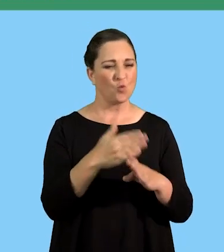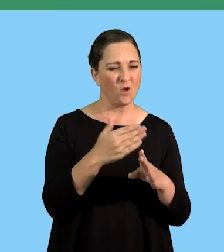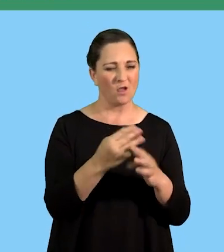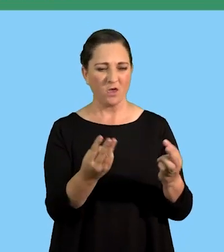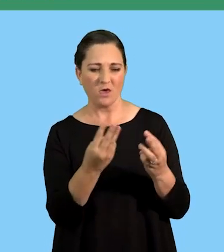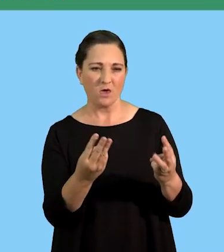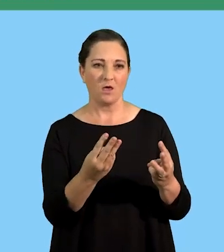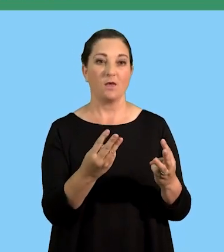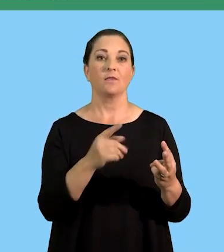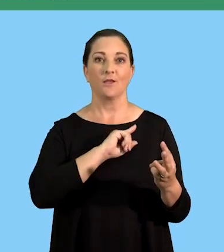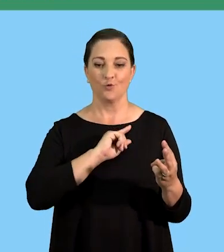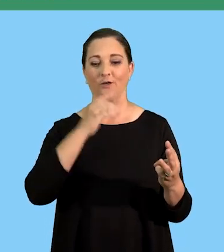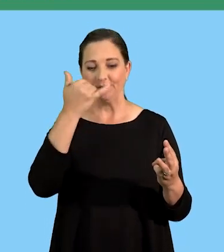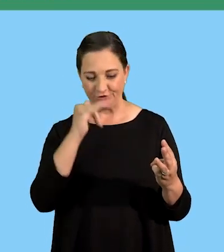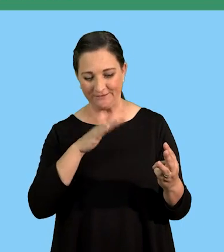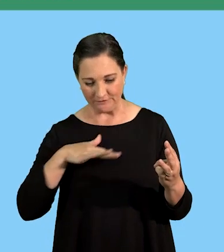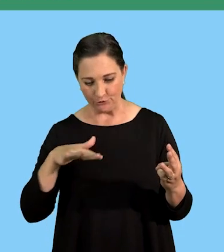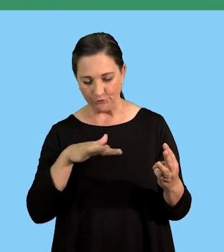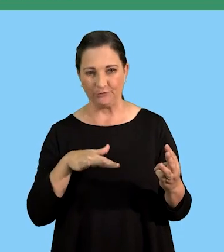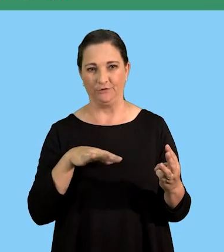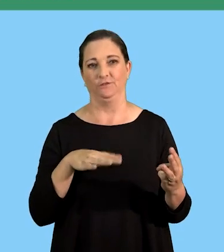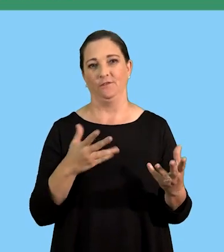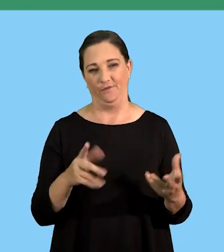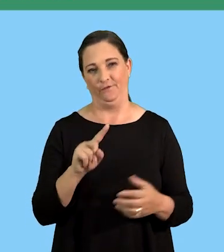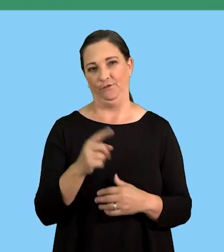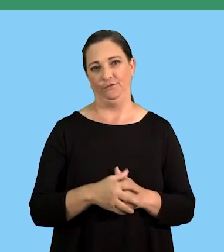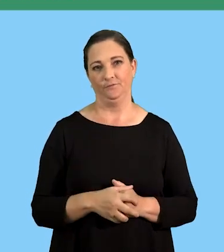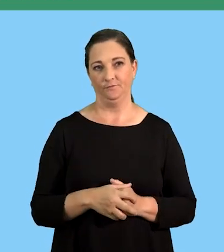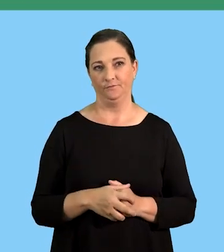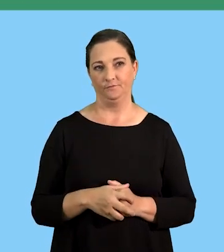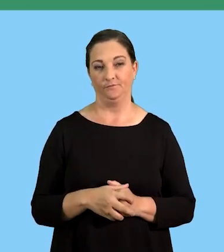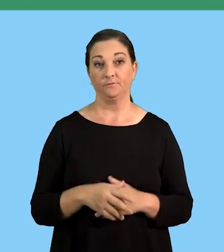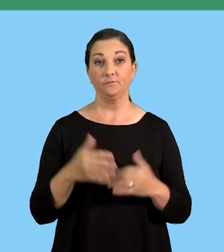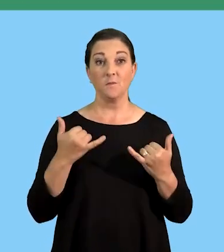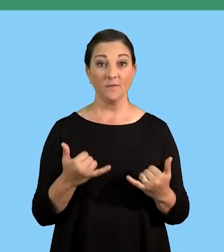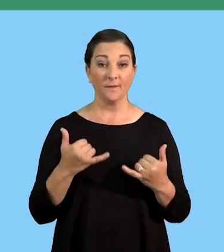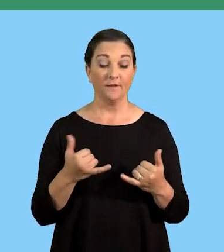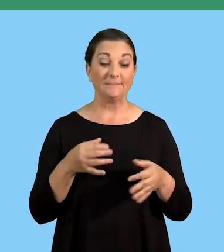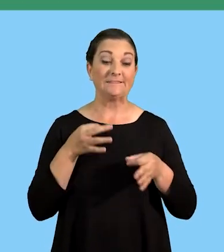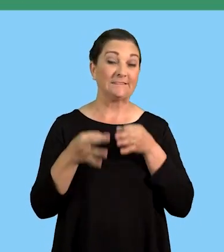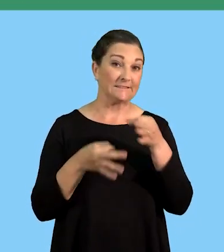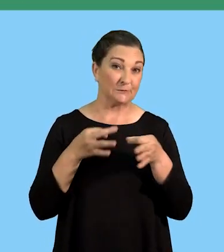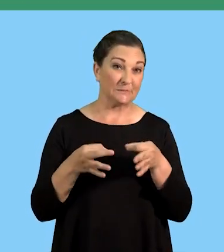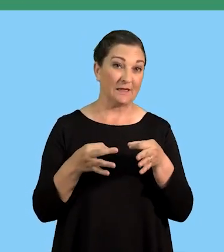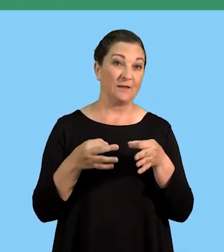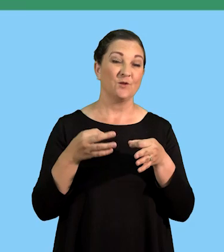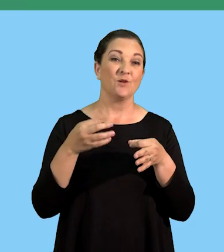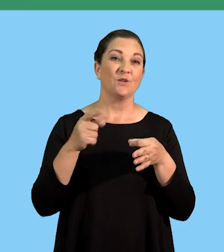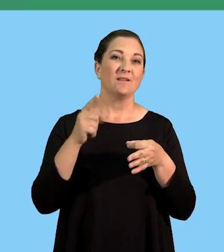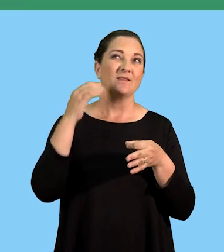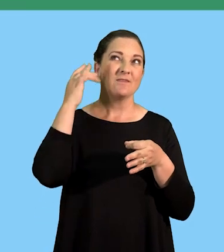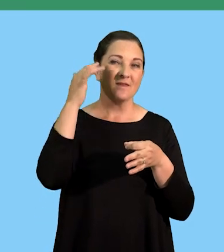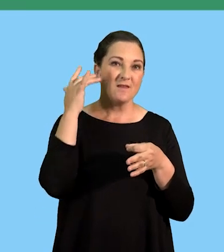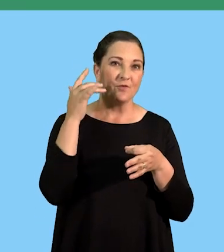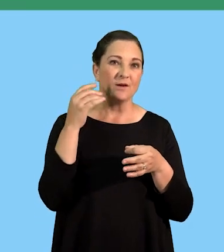my worker or are my workers competent or not? Then explain the leadership theory applied